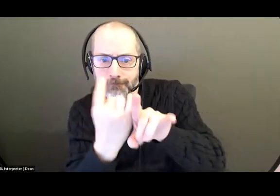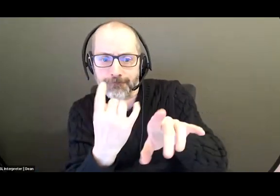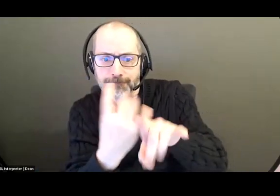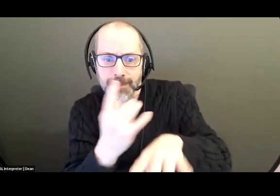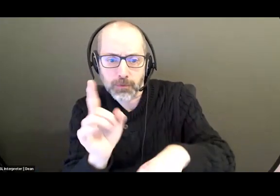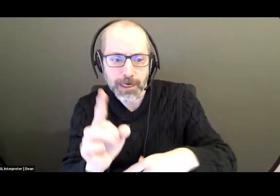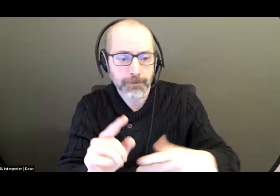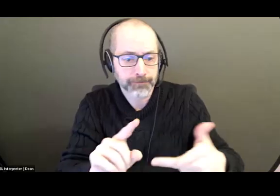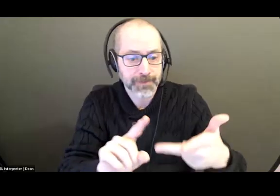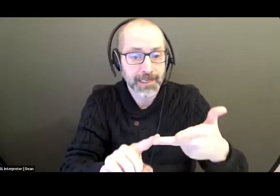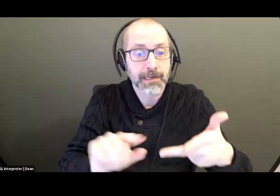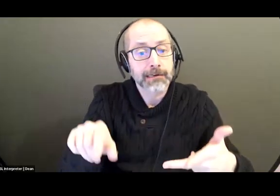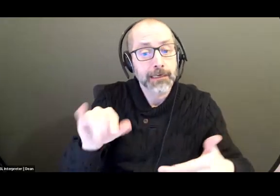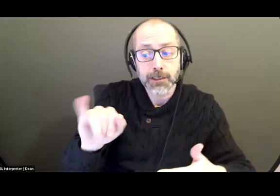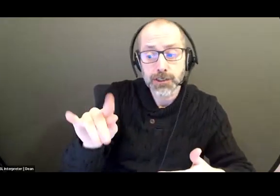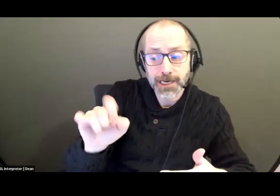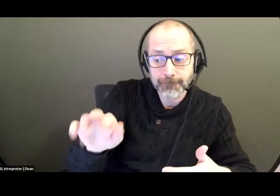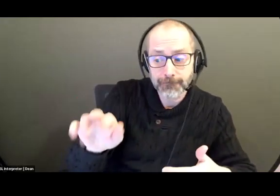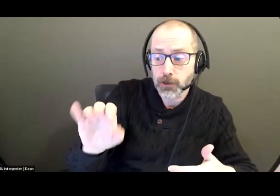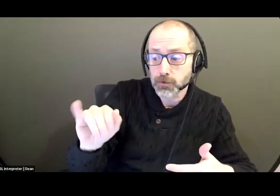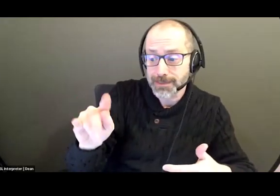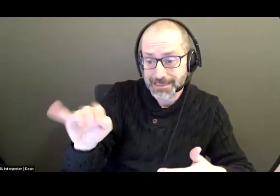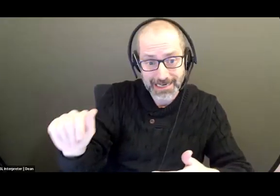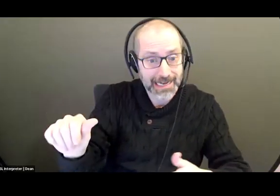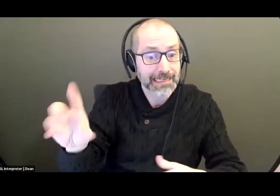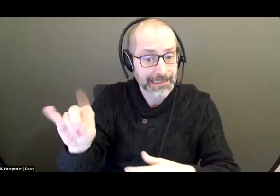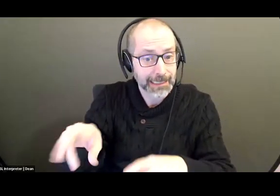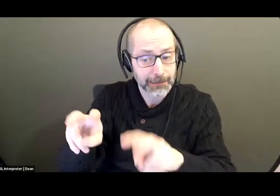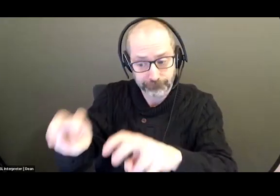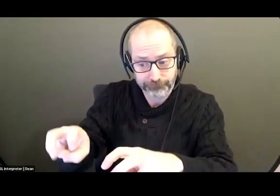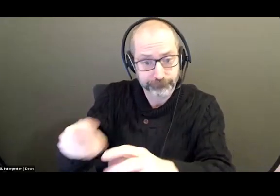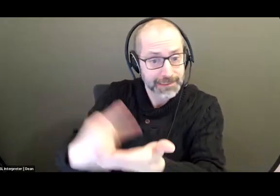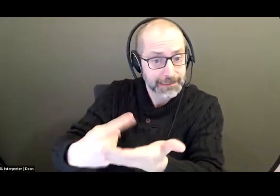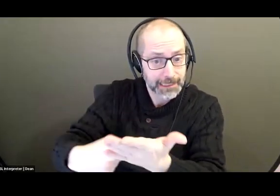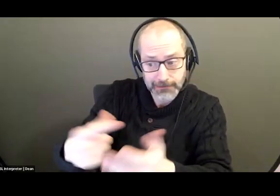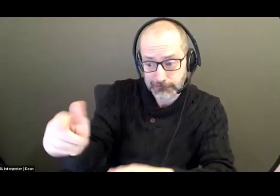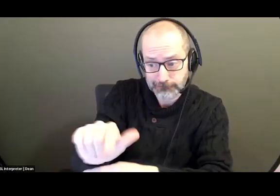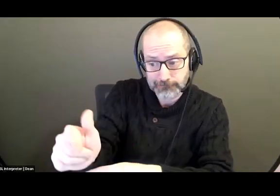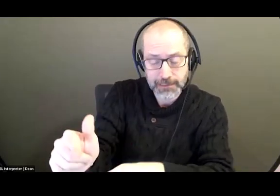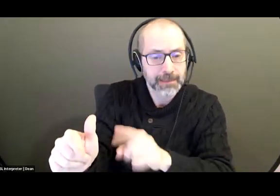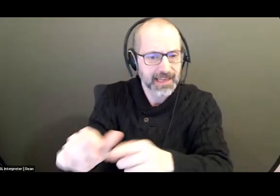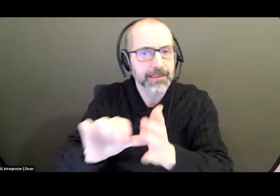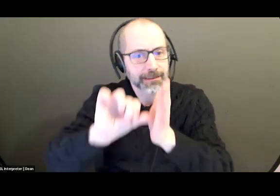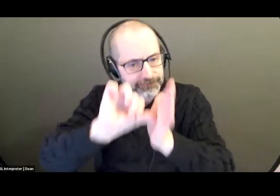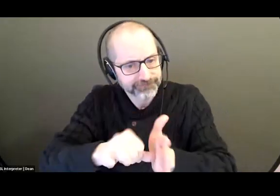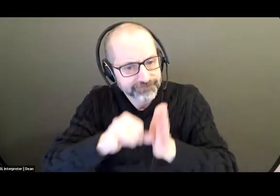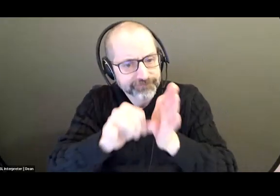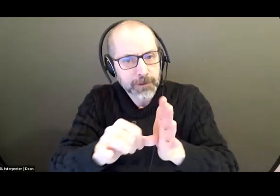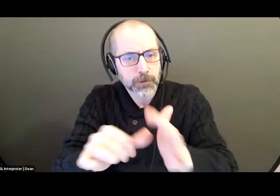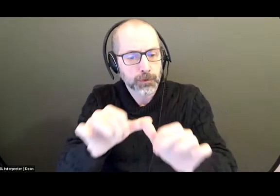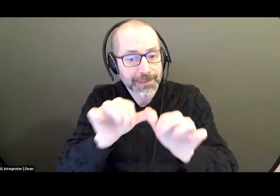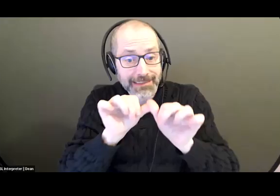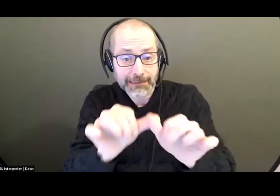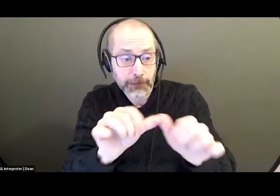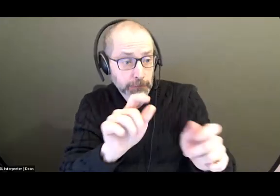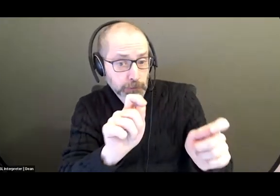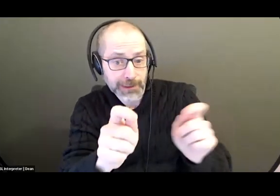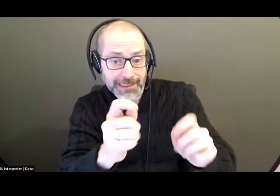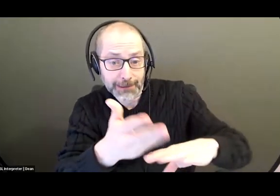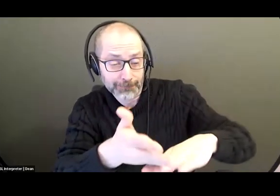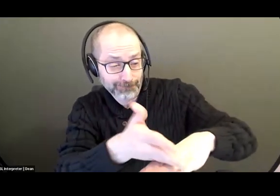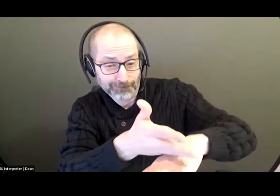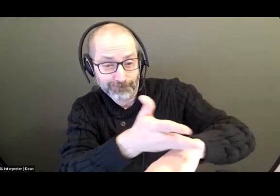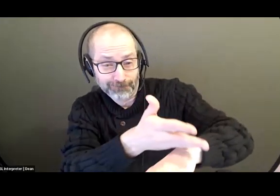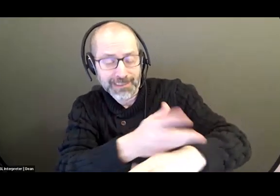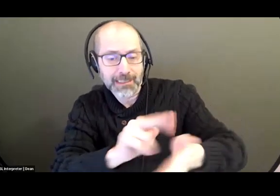we've made a difference? In the discussion with Jennifer and Christina, you see them on the screen here, it